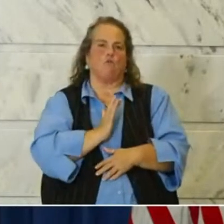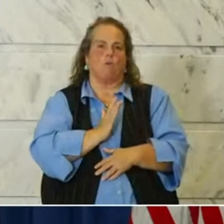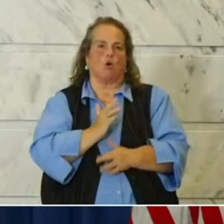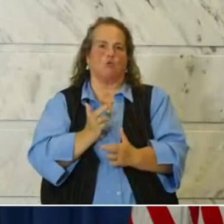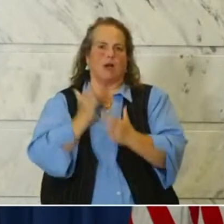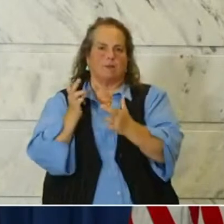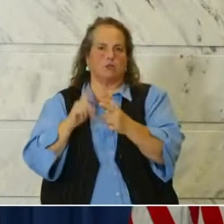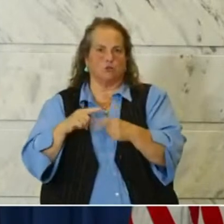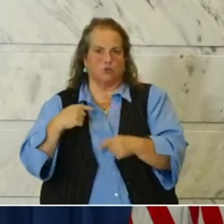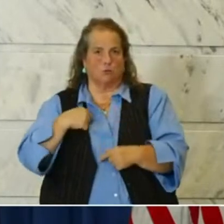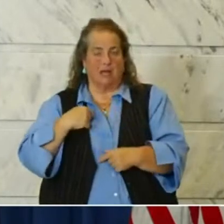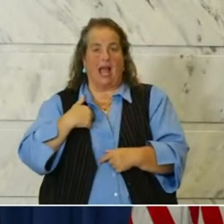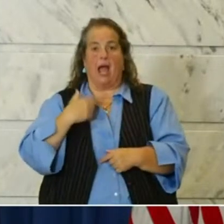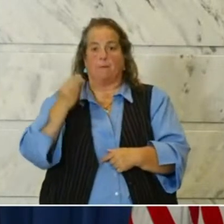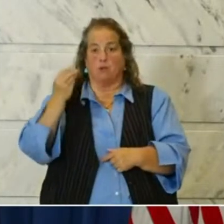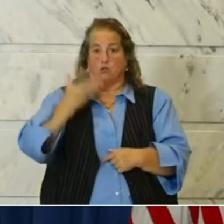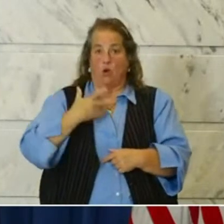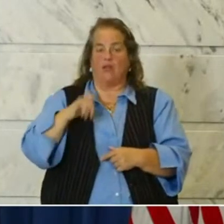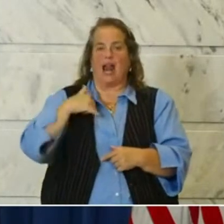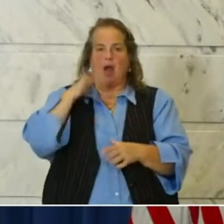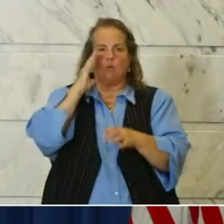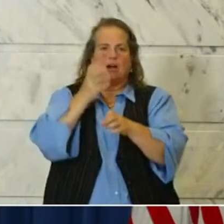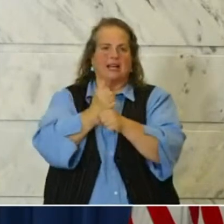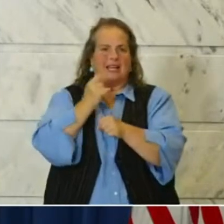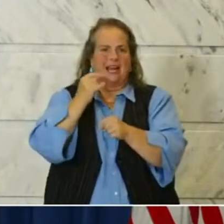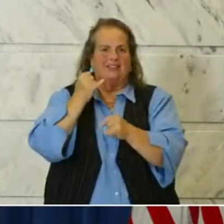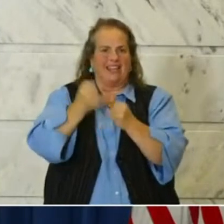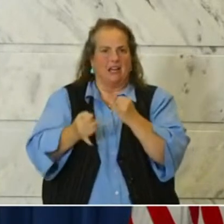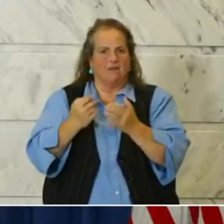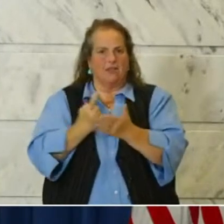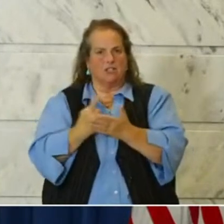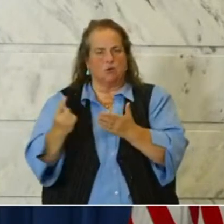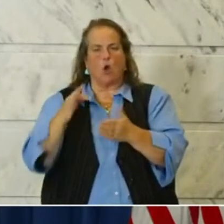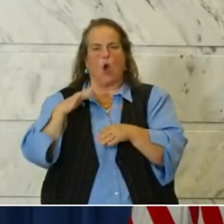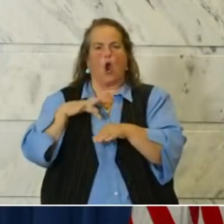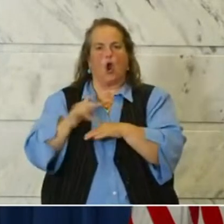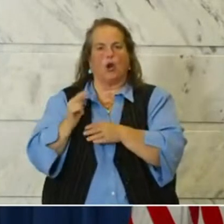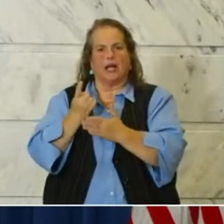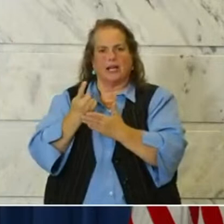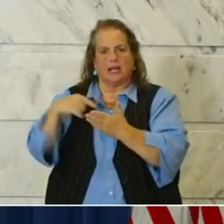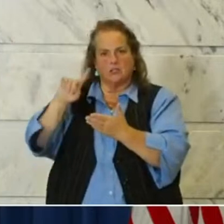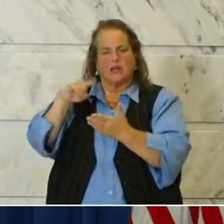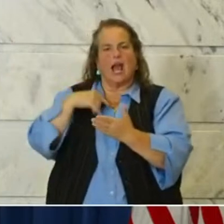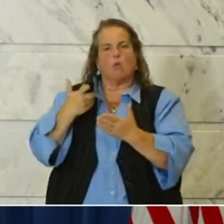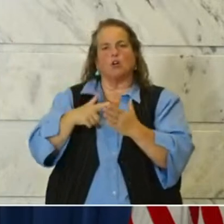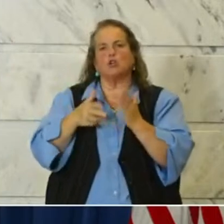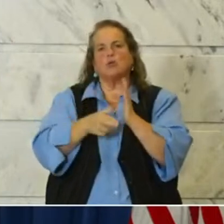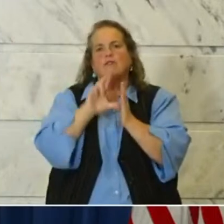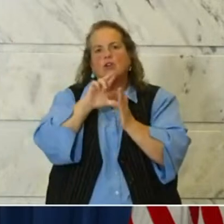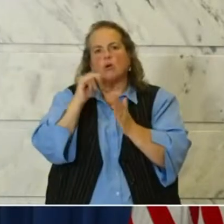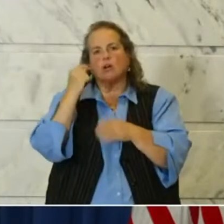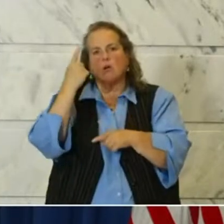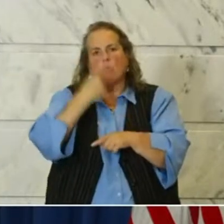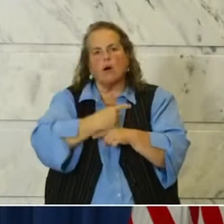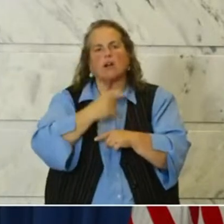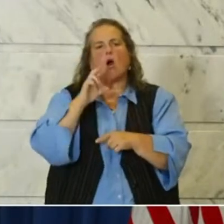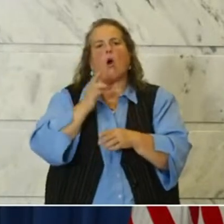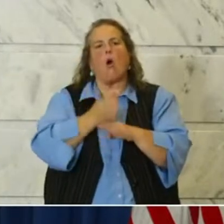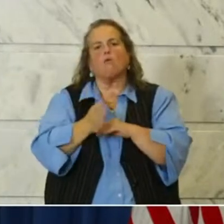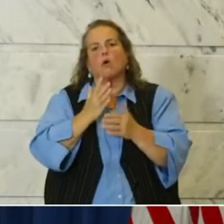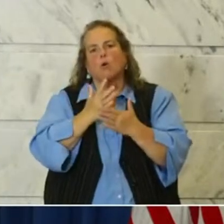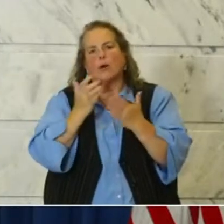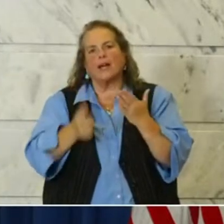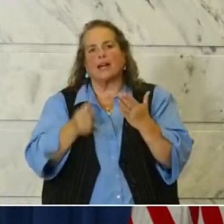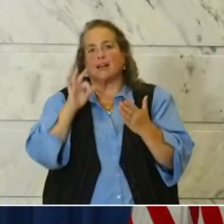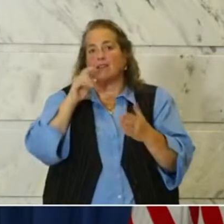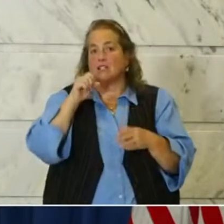me. I'm told that I'm going to get that at the end of this week or early next week. I'll want to review that for a day or over the weekend if it's